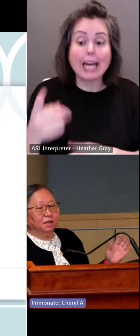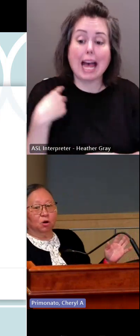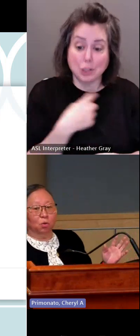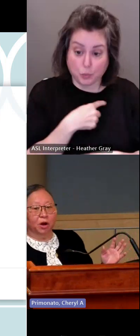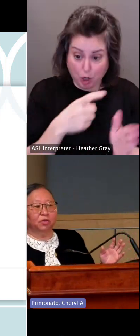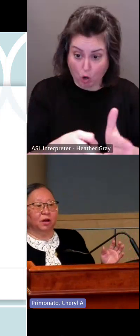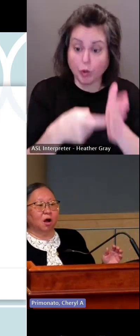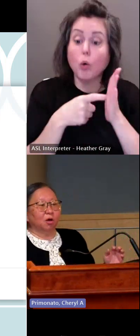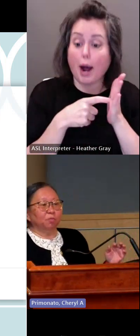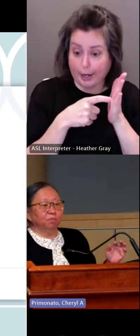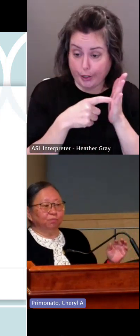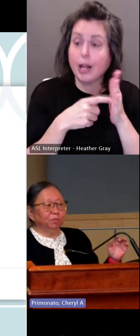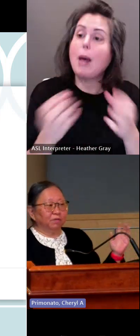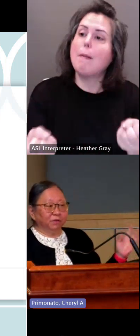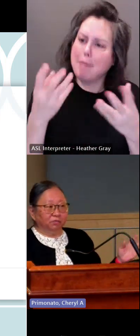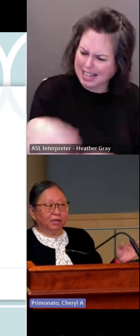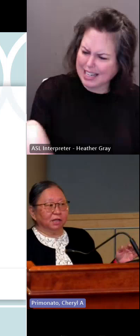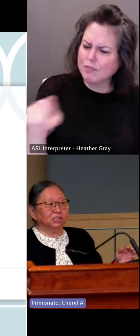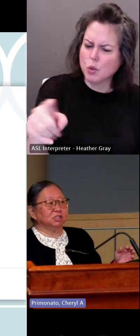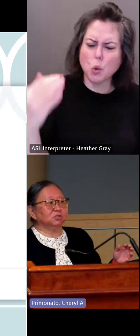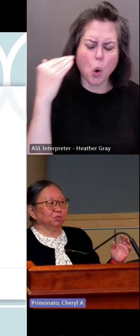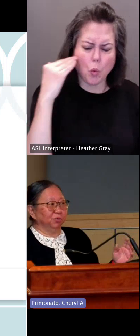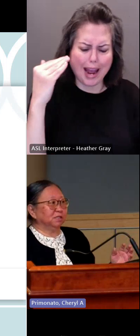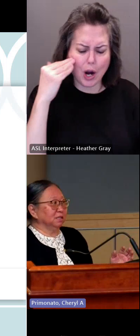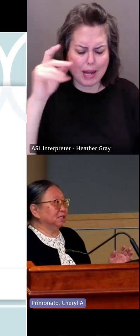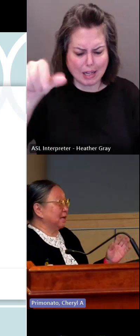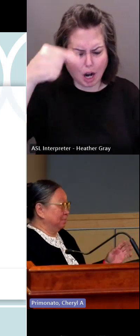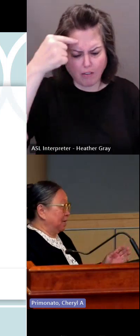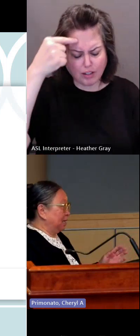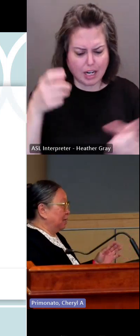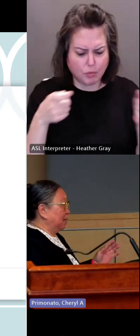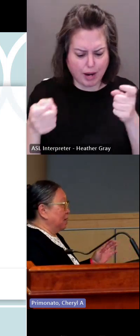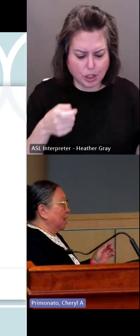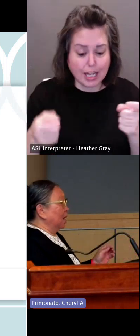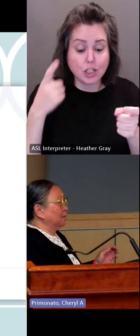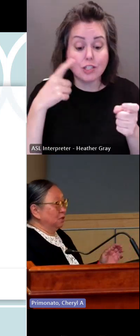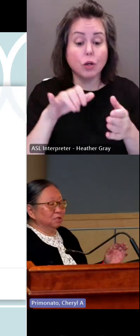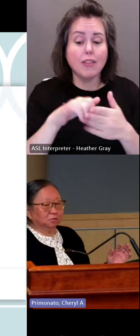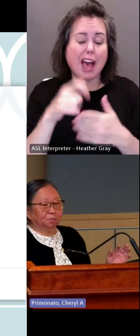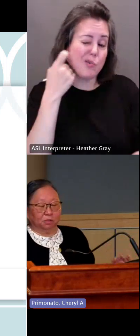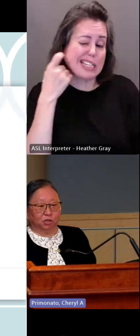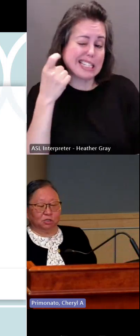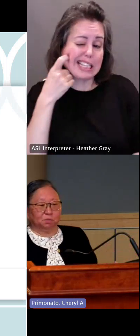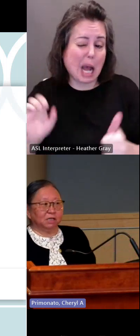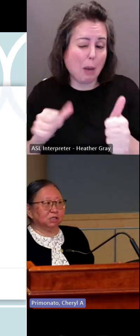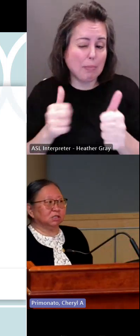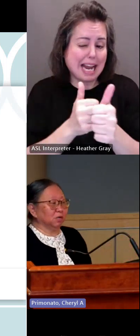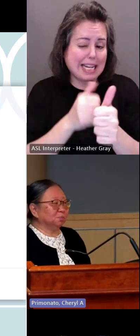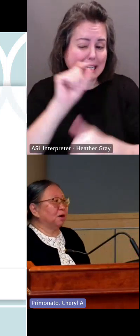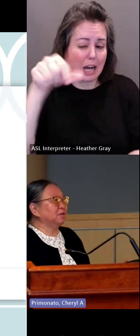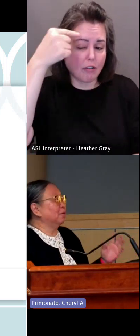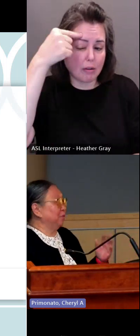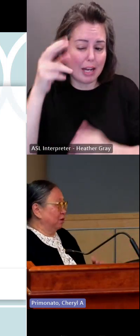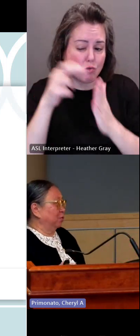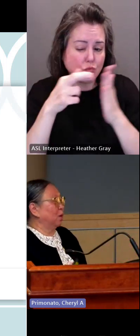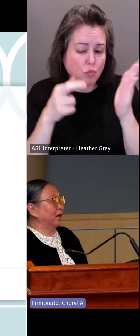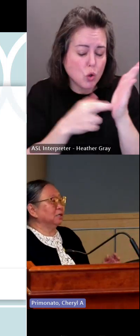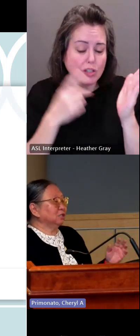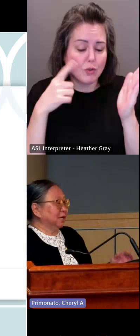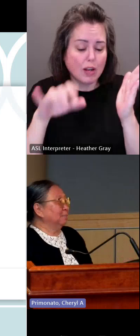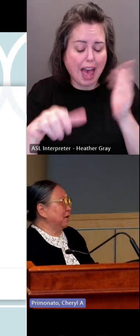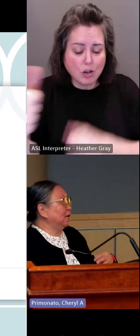as many are aware that our governing regulations were recently just updated the U.S. Department of Transportation. So as part of that,